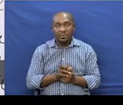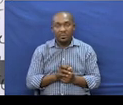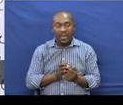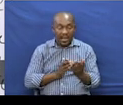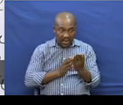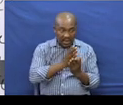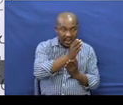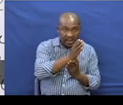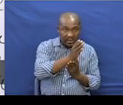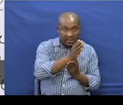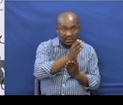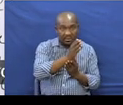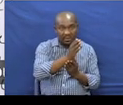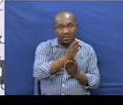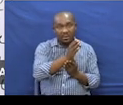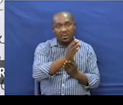direct